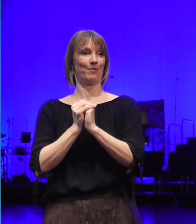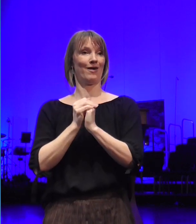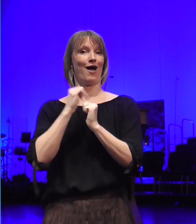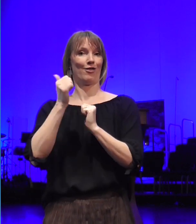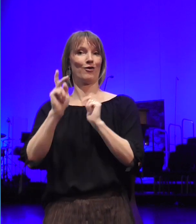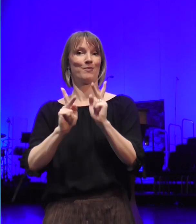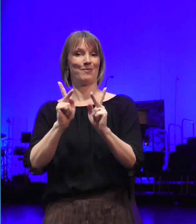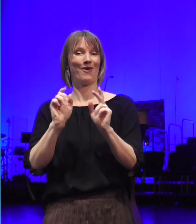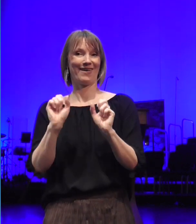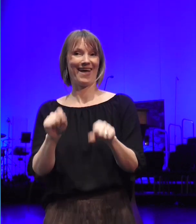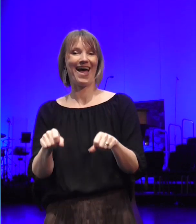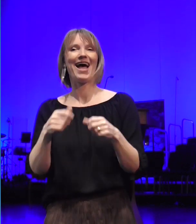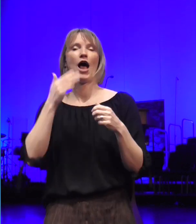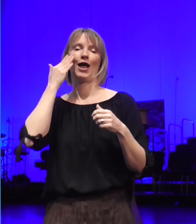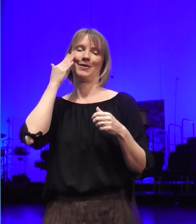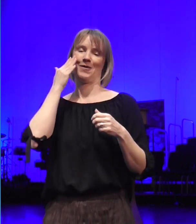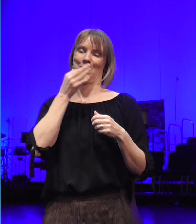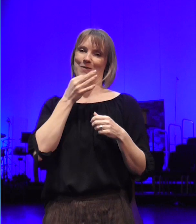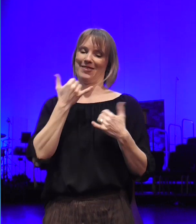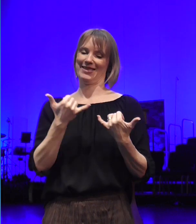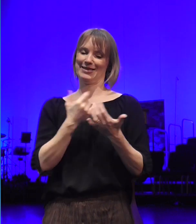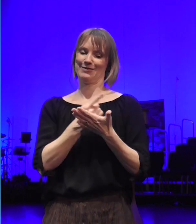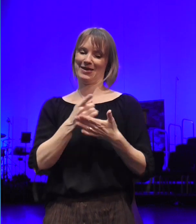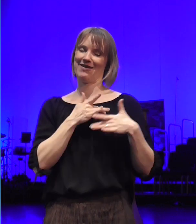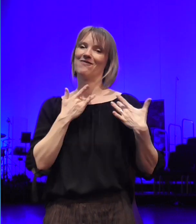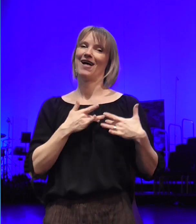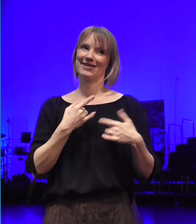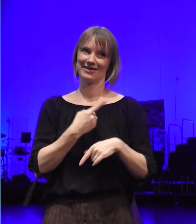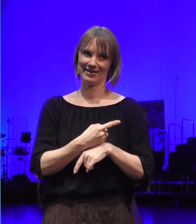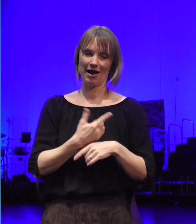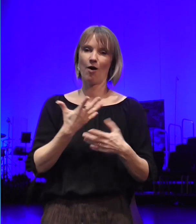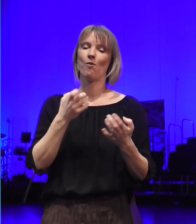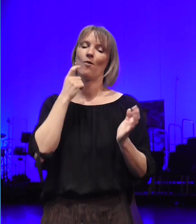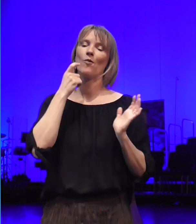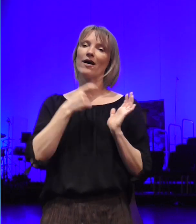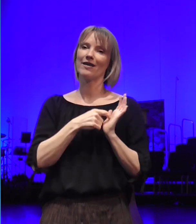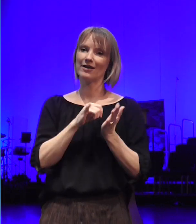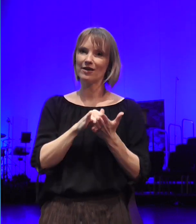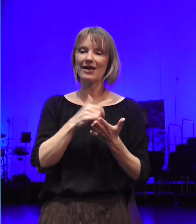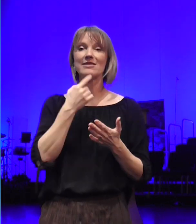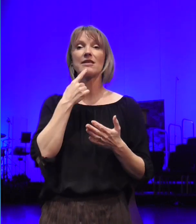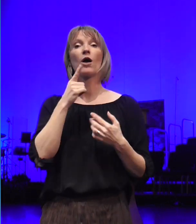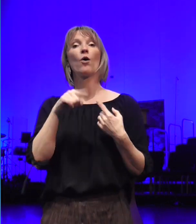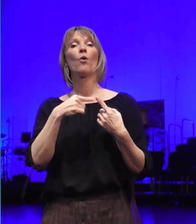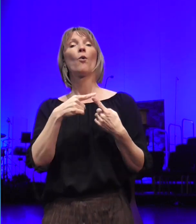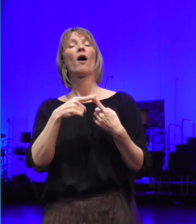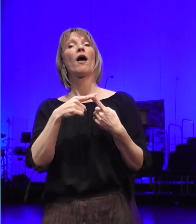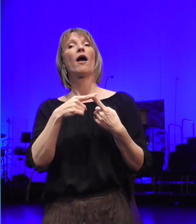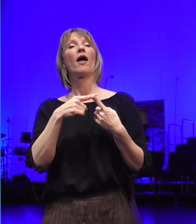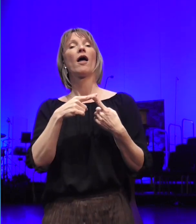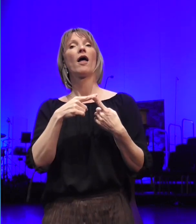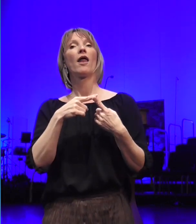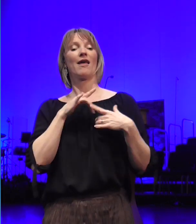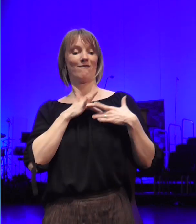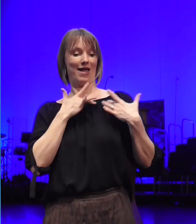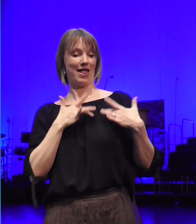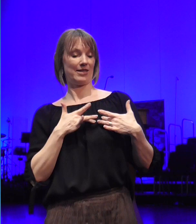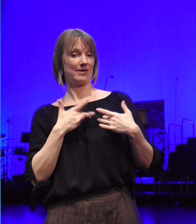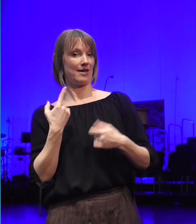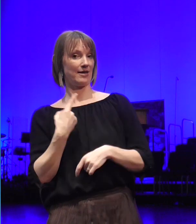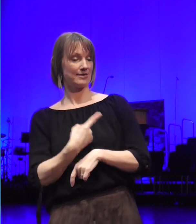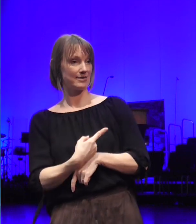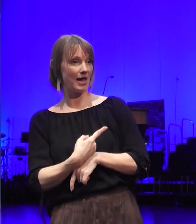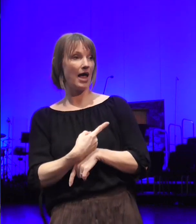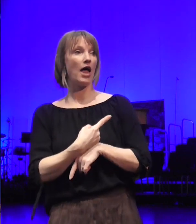I know that it's Valentine's Day this week, and I do want to acknowledge that and say that when it comes to Valentine's Day